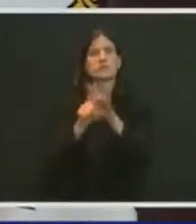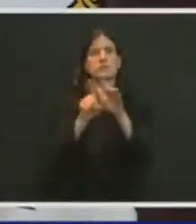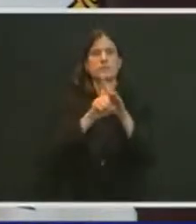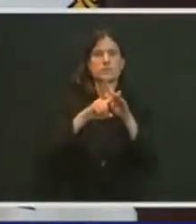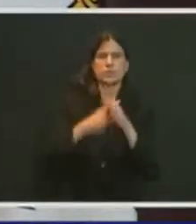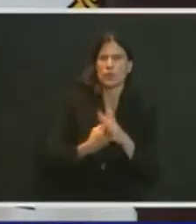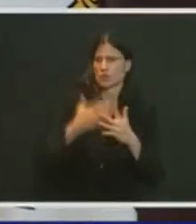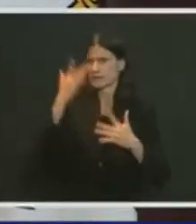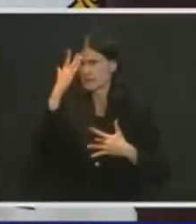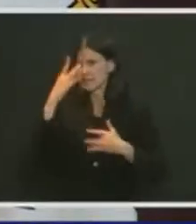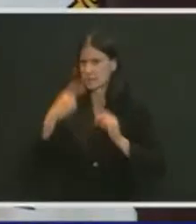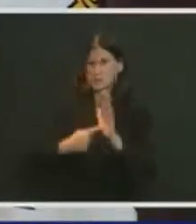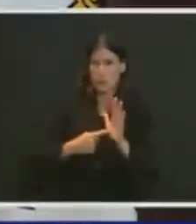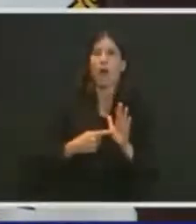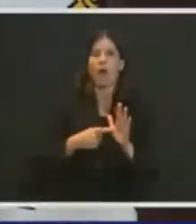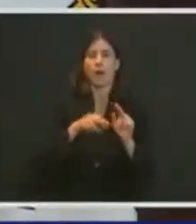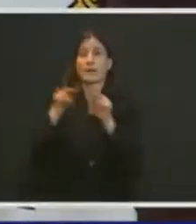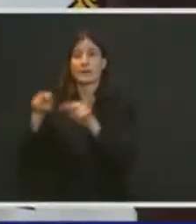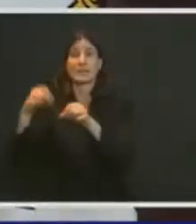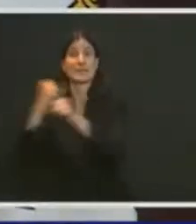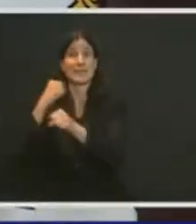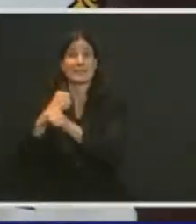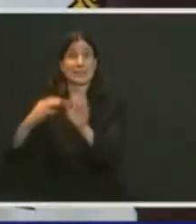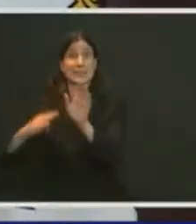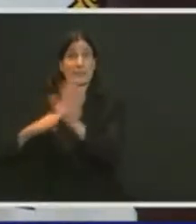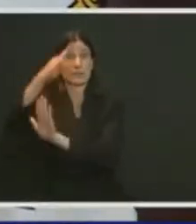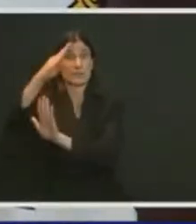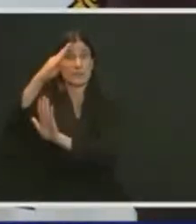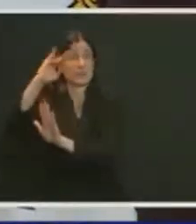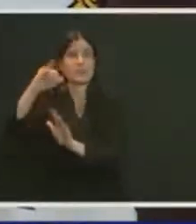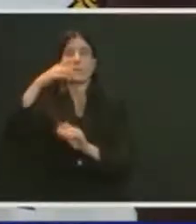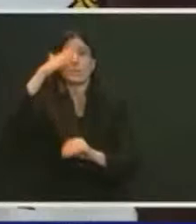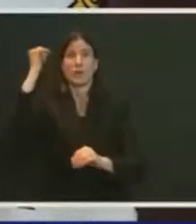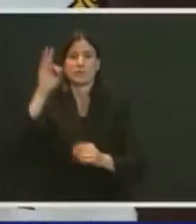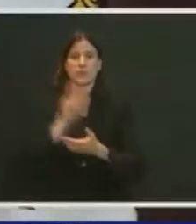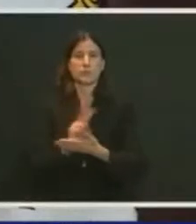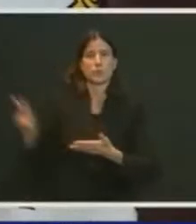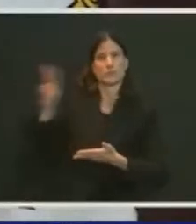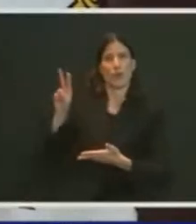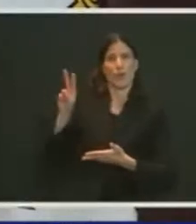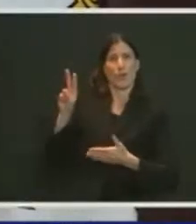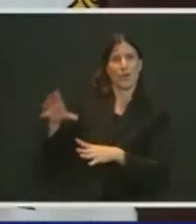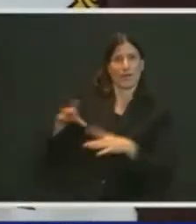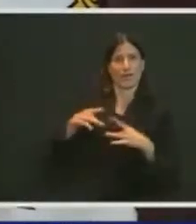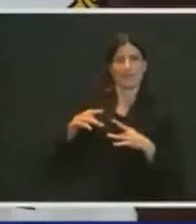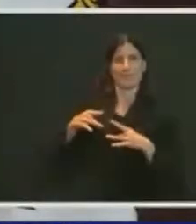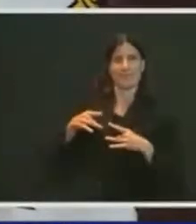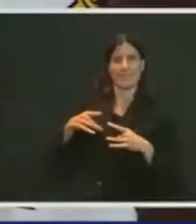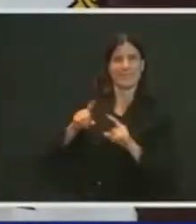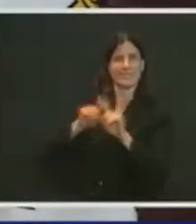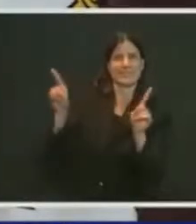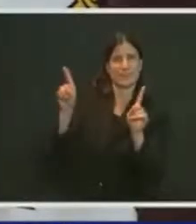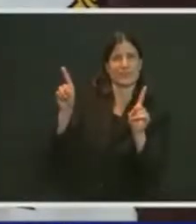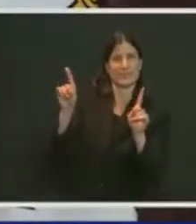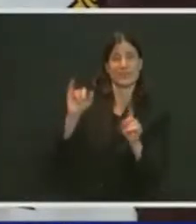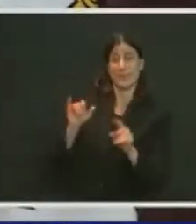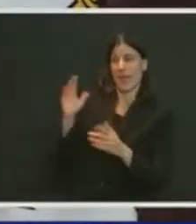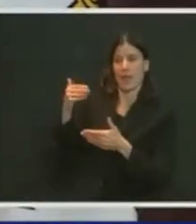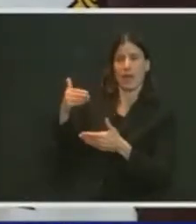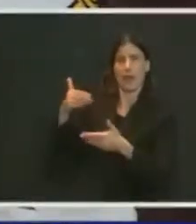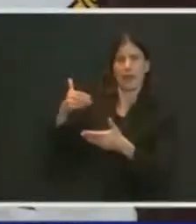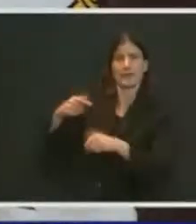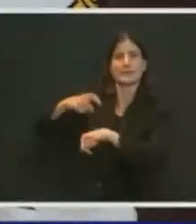will start to reproduce very quickly. And then down the road, in a few weeks thereafter, you'll start to see